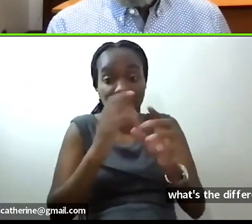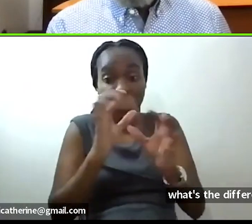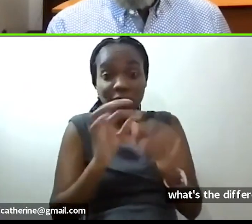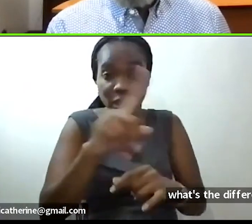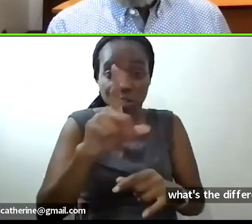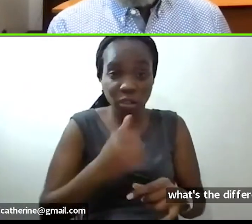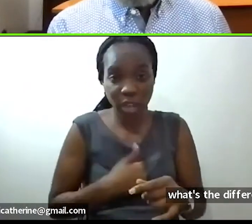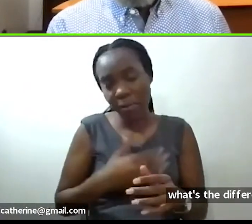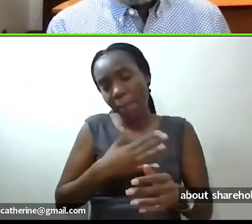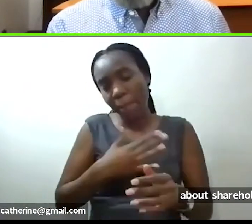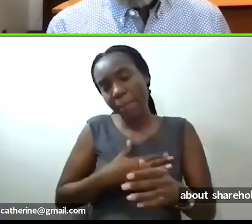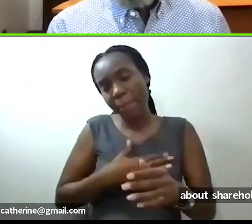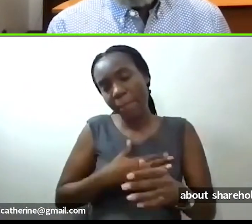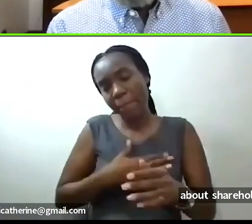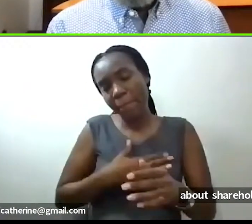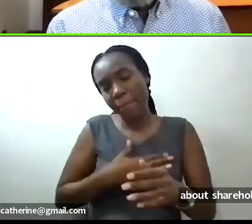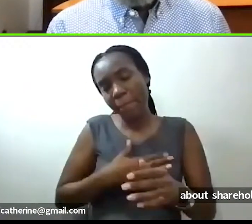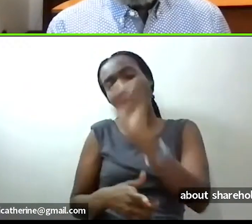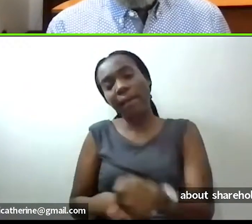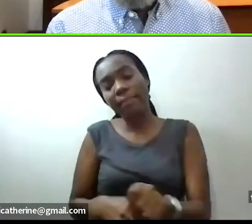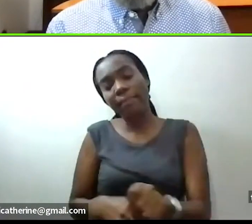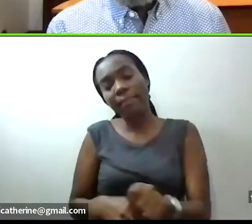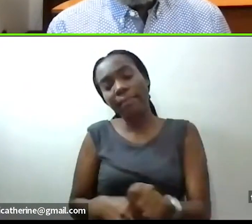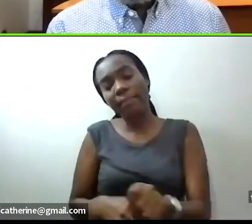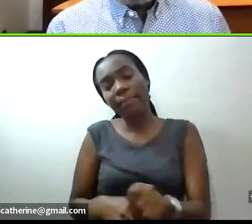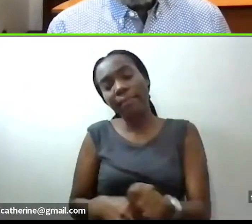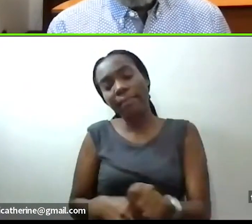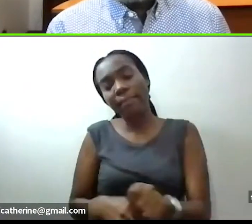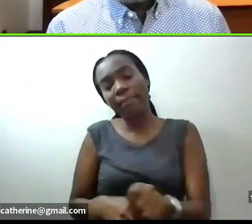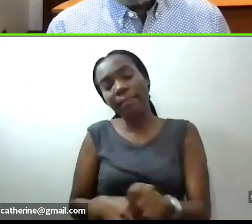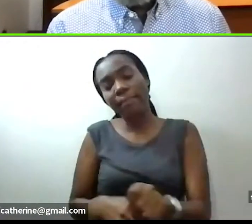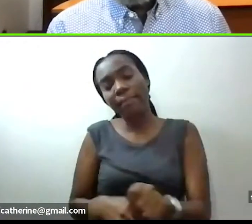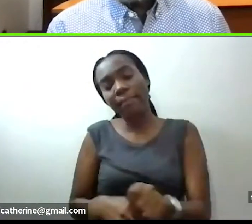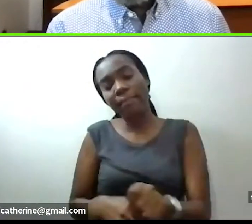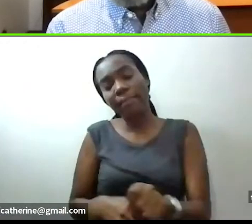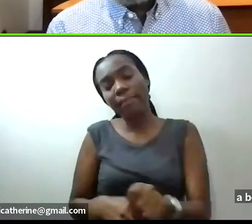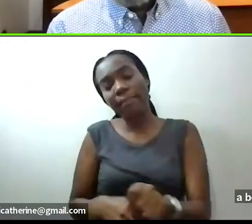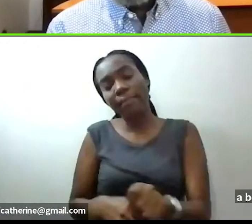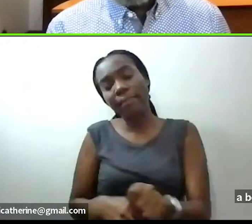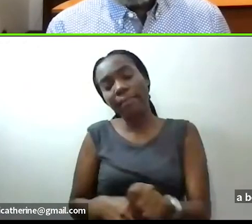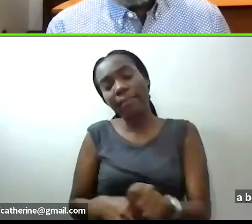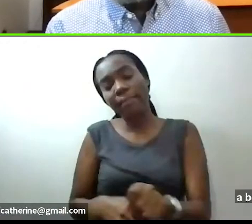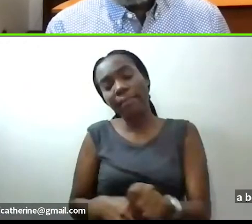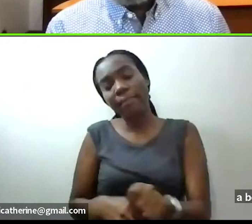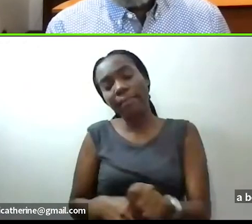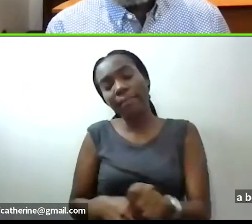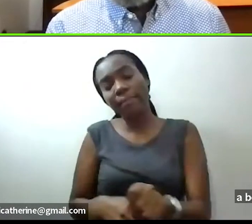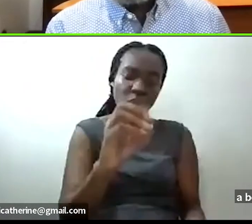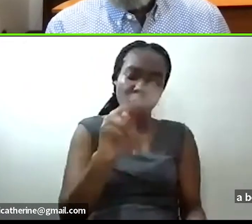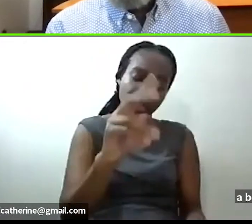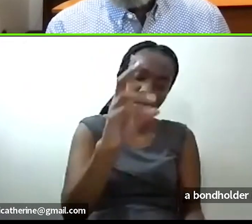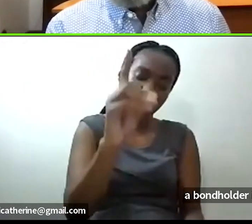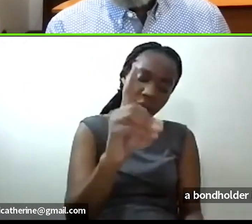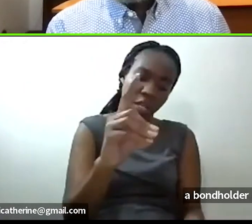The difference, one is a bondholder is a lender to a company or to the government. You are giving the